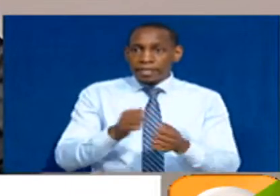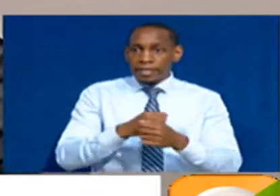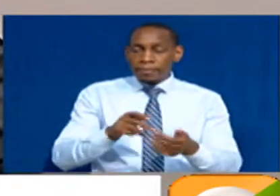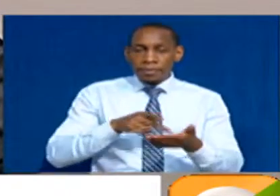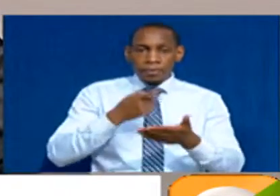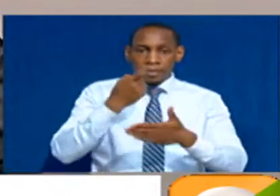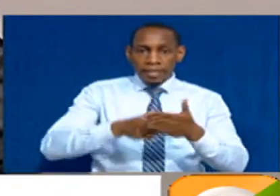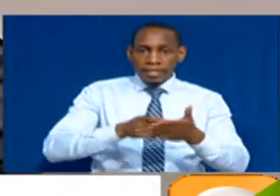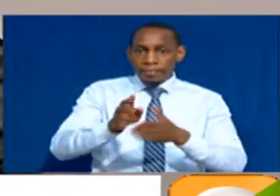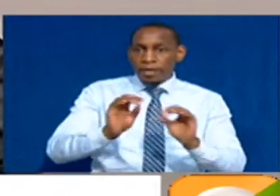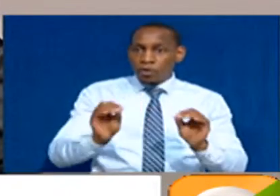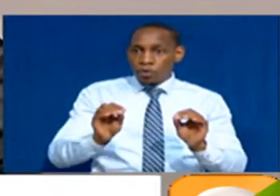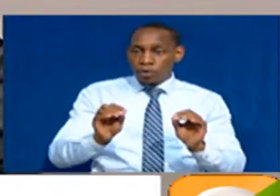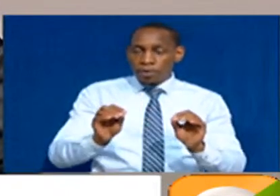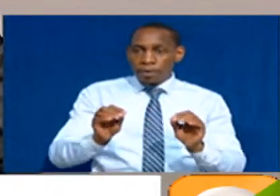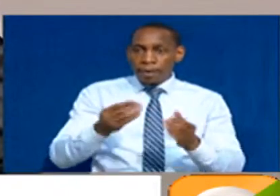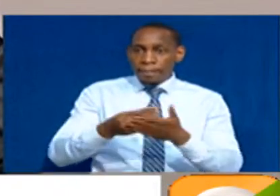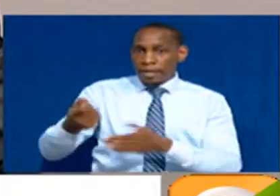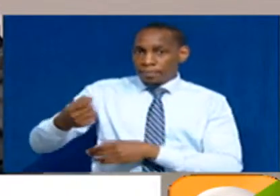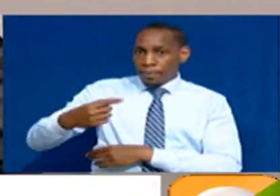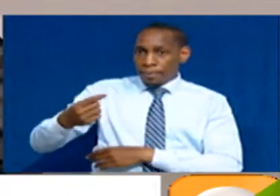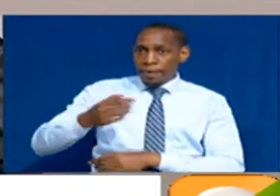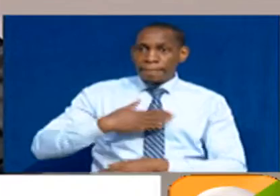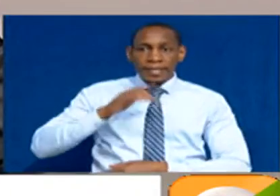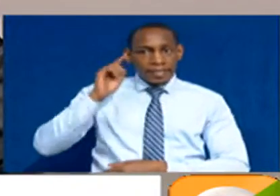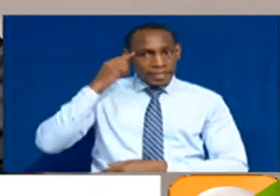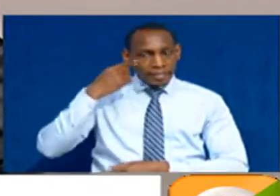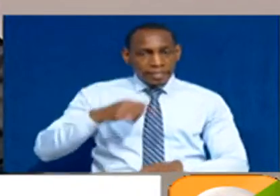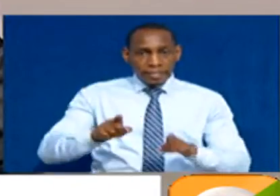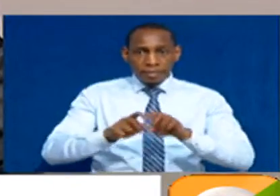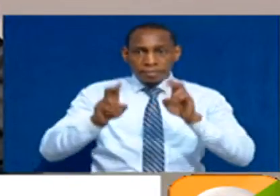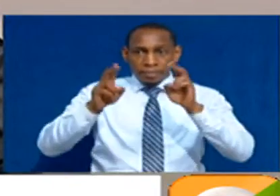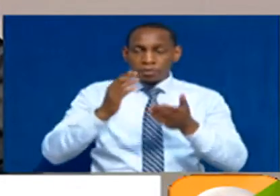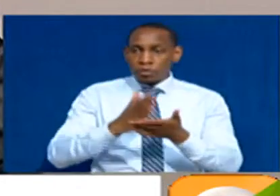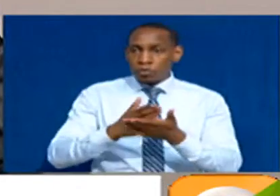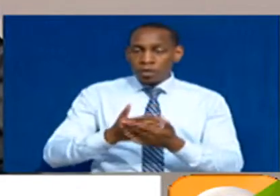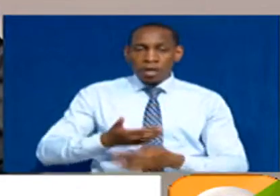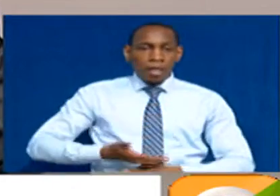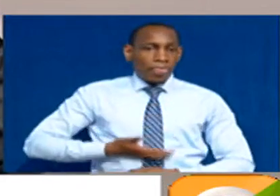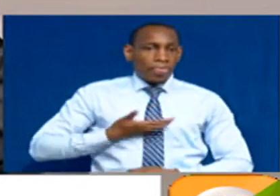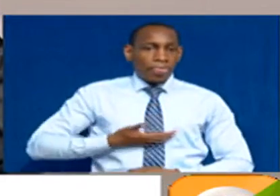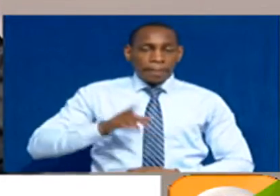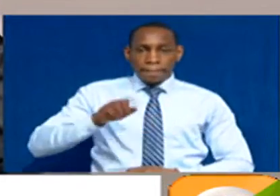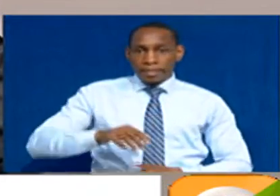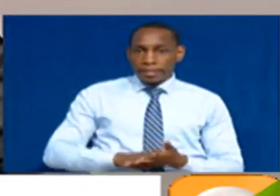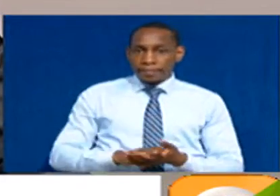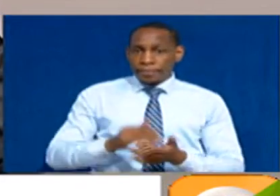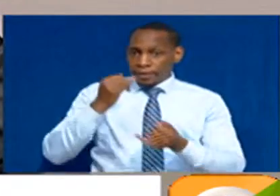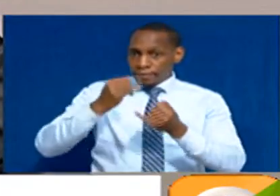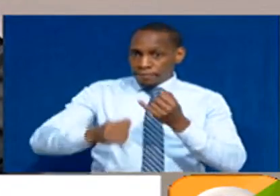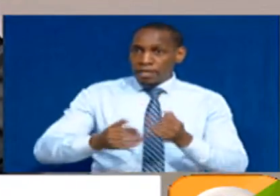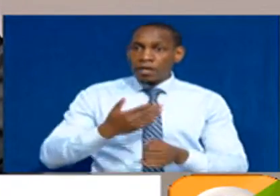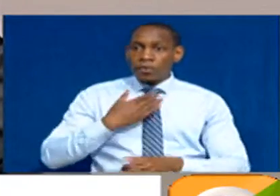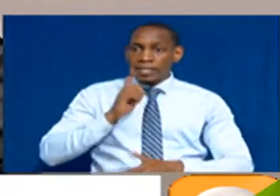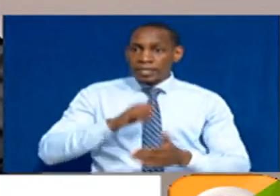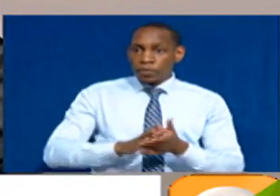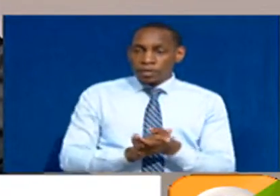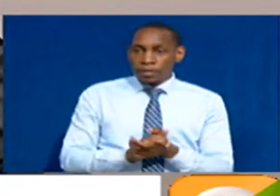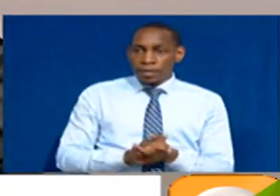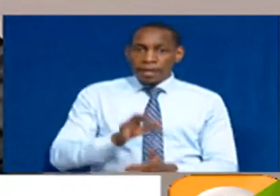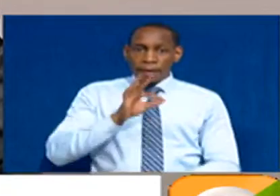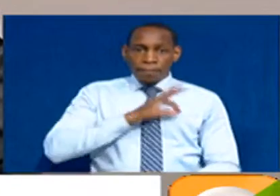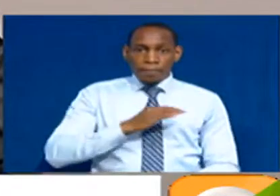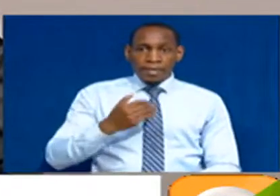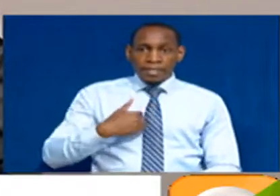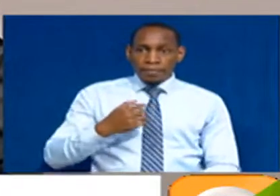pay tax for the money they earn. I think that is something we should be angry about. Lastly, I want to say if profits are